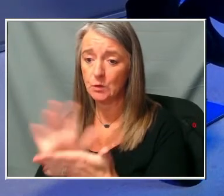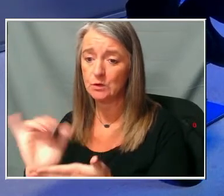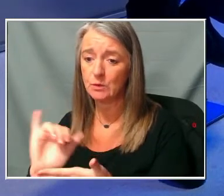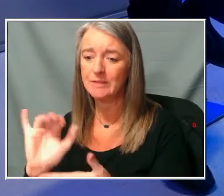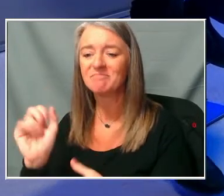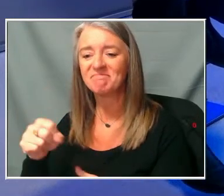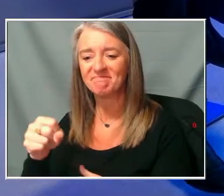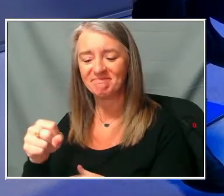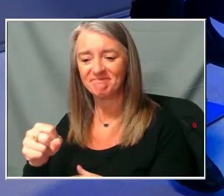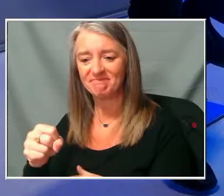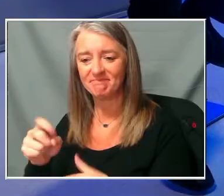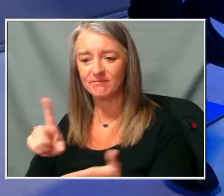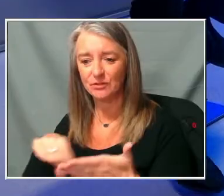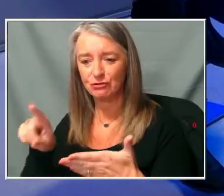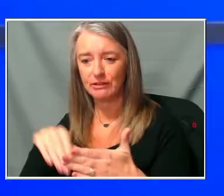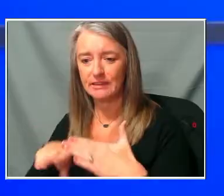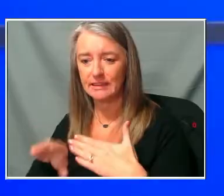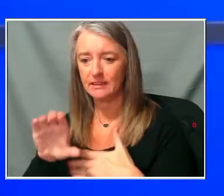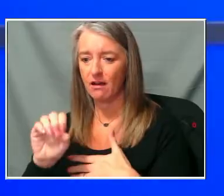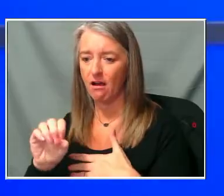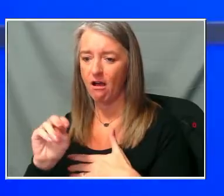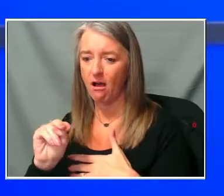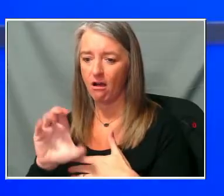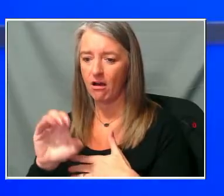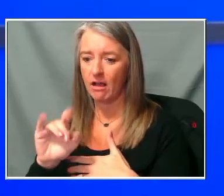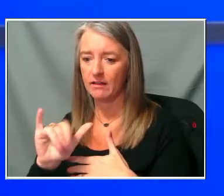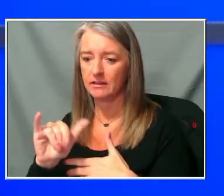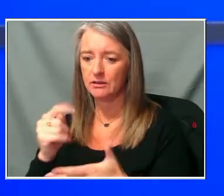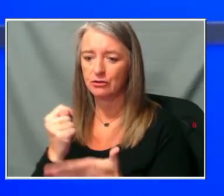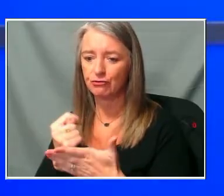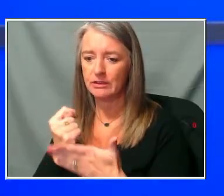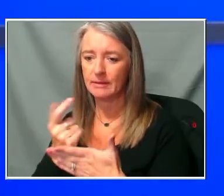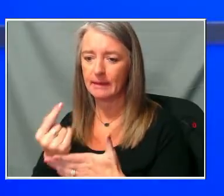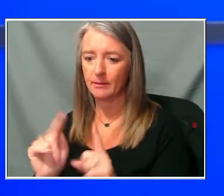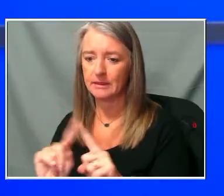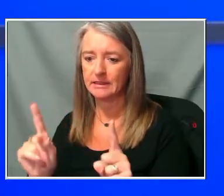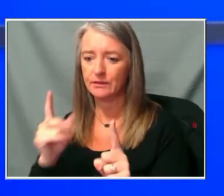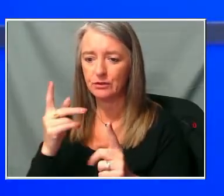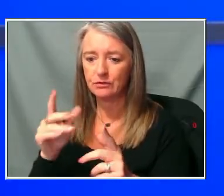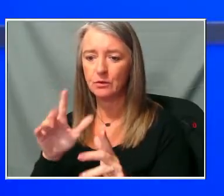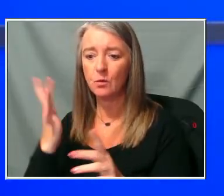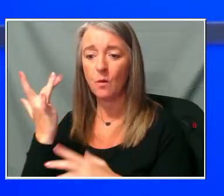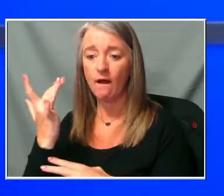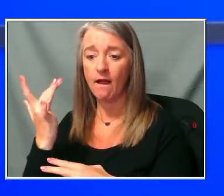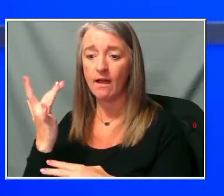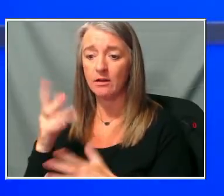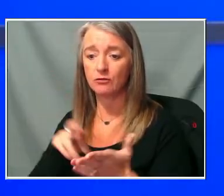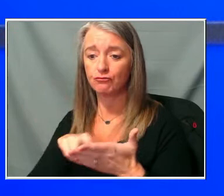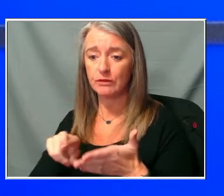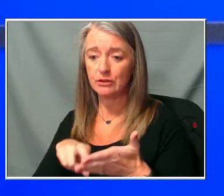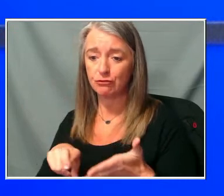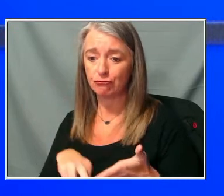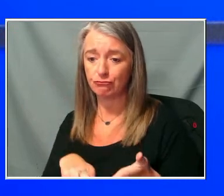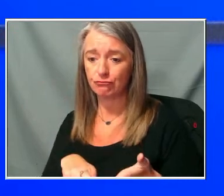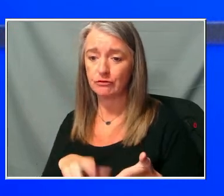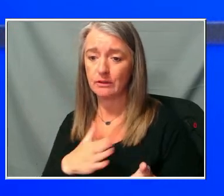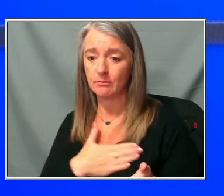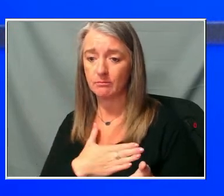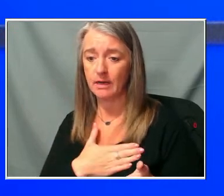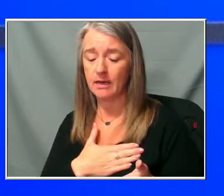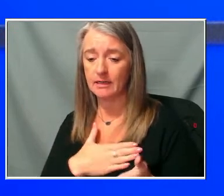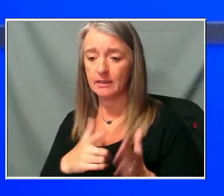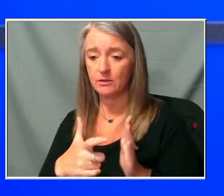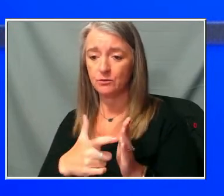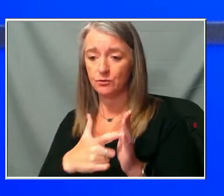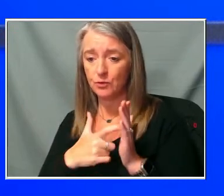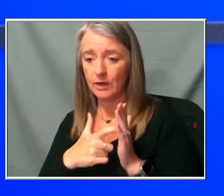When I would get checked into the oncology unit, and I did my treatment a little different just due to the research nature of my trial, I was required to